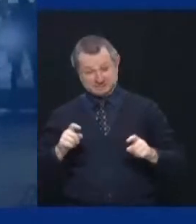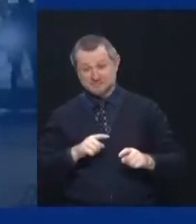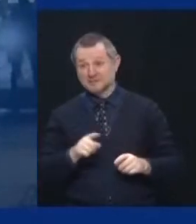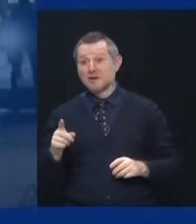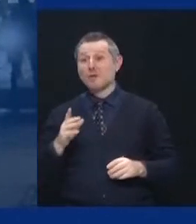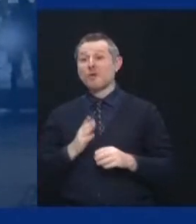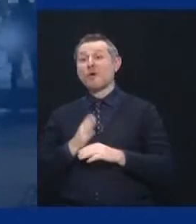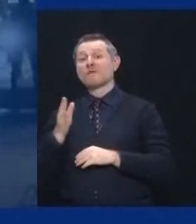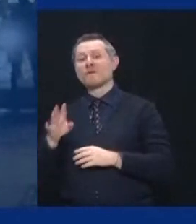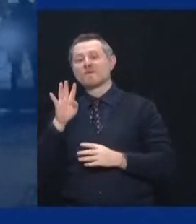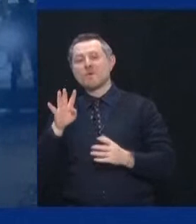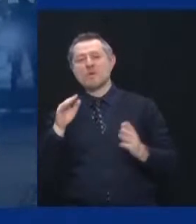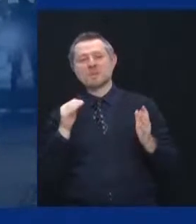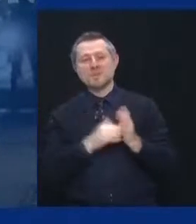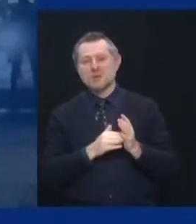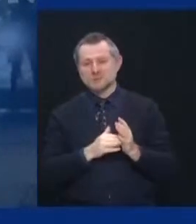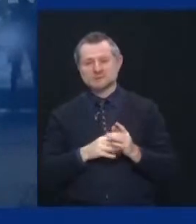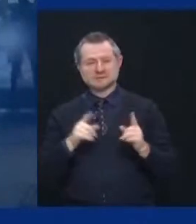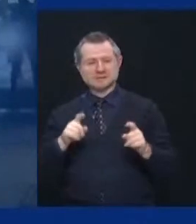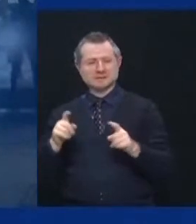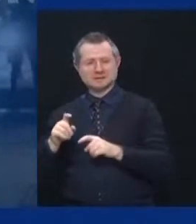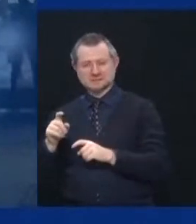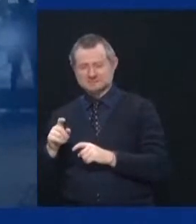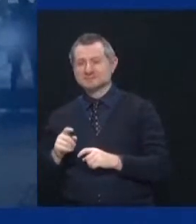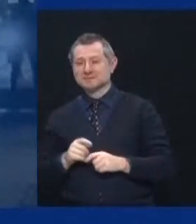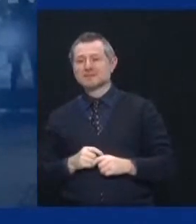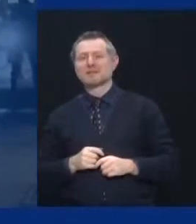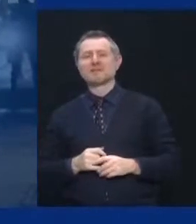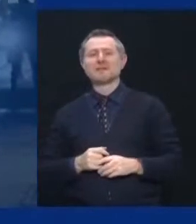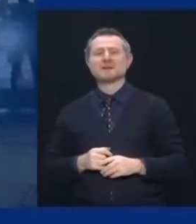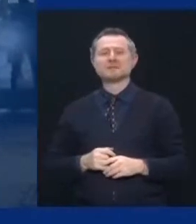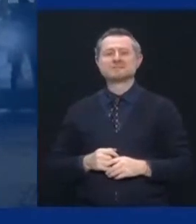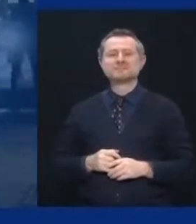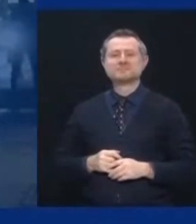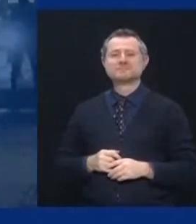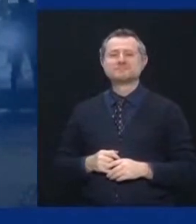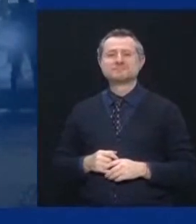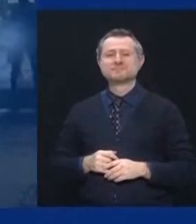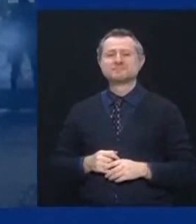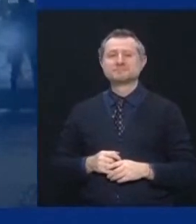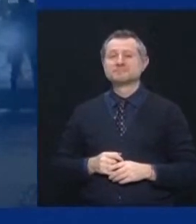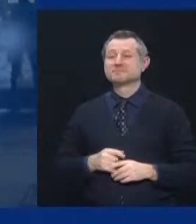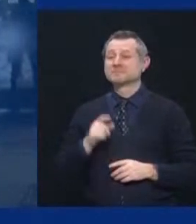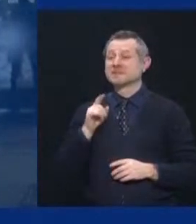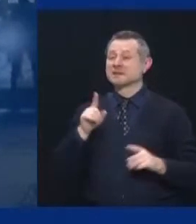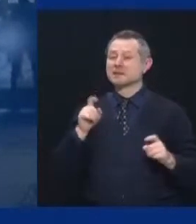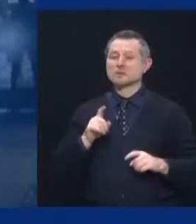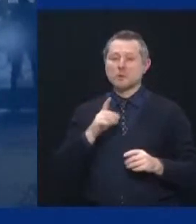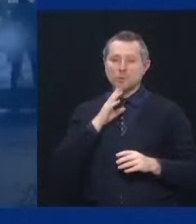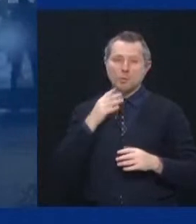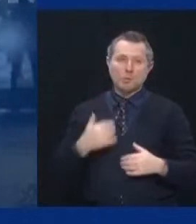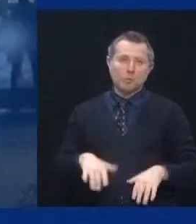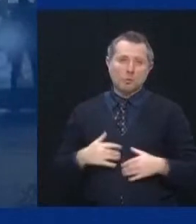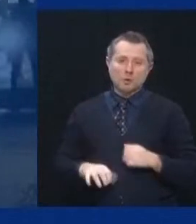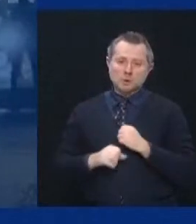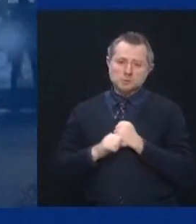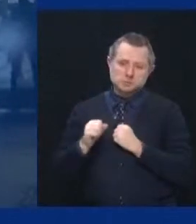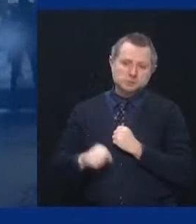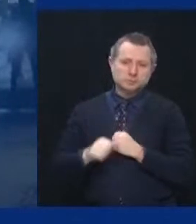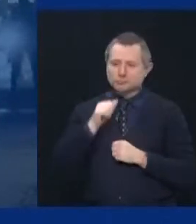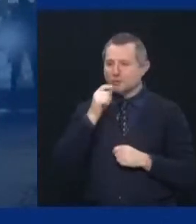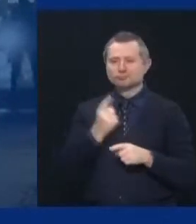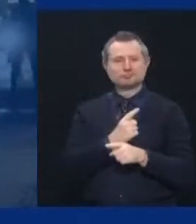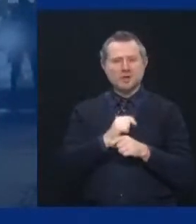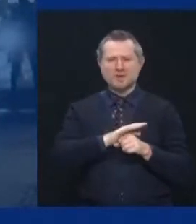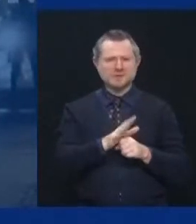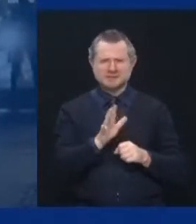4,000 tests, 350 last week, and this is a lengthy test. It's not a normal COVID test. You